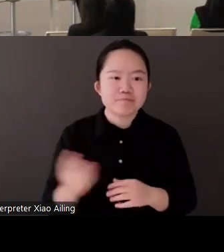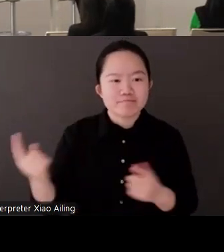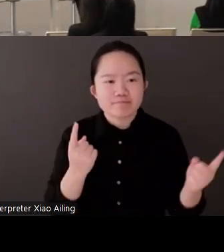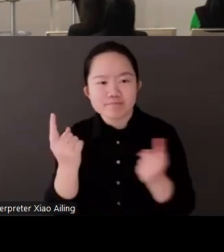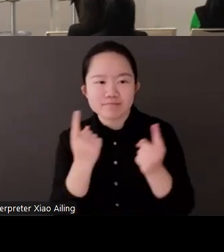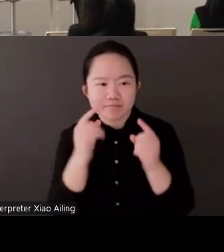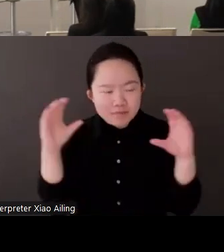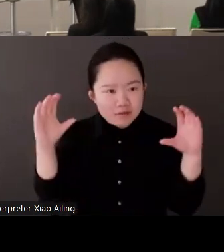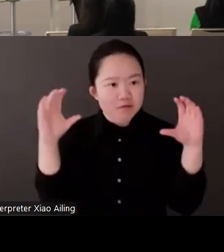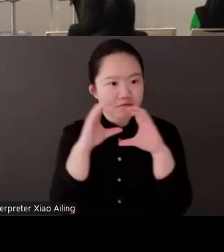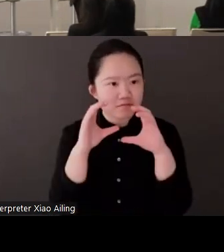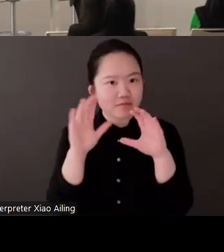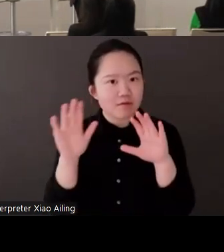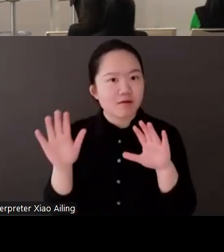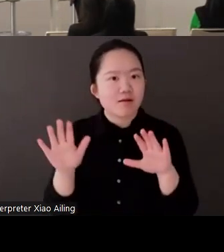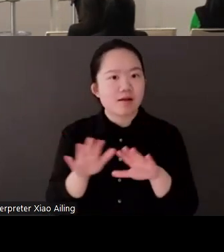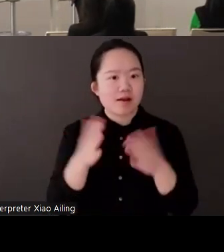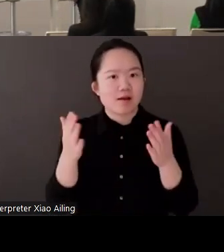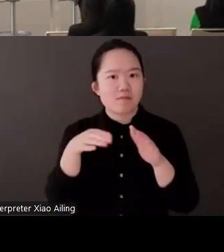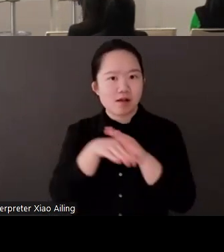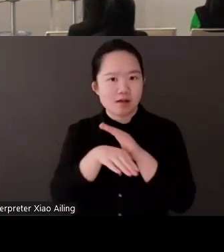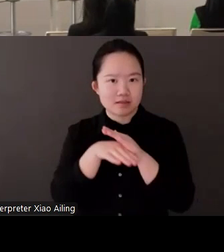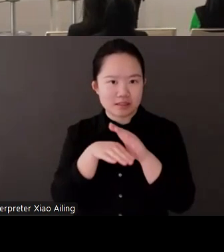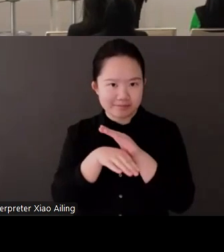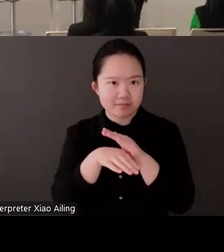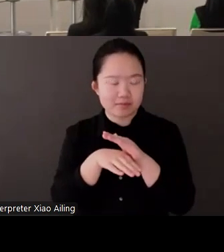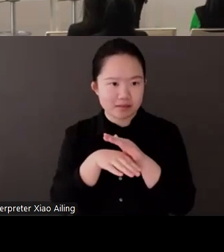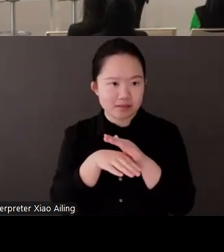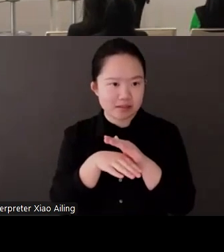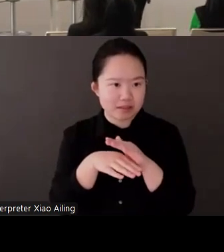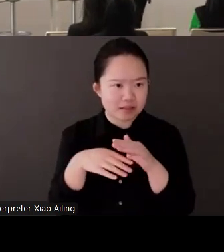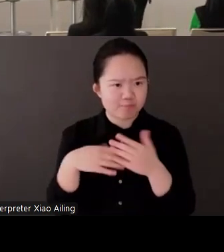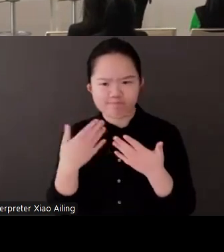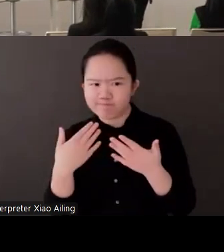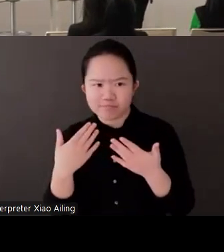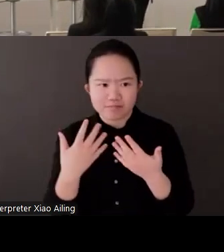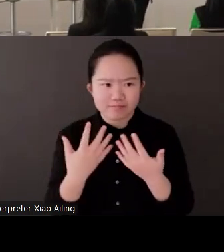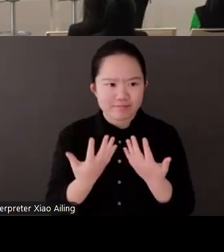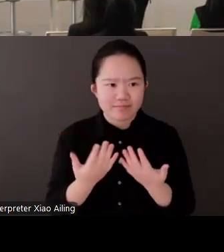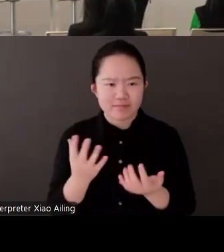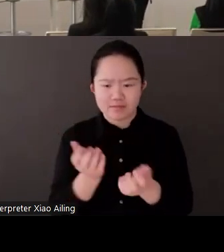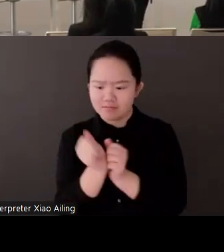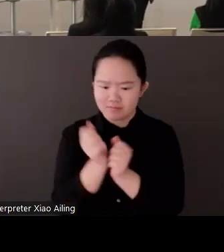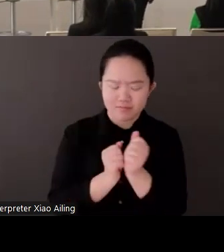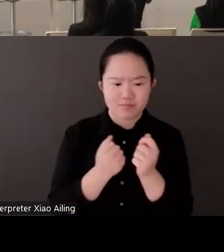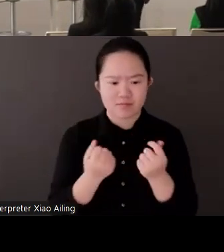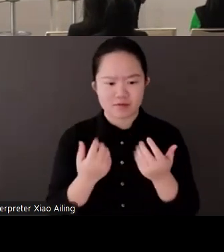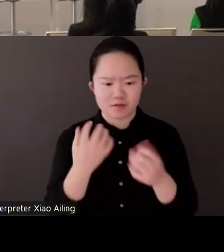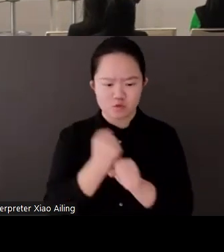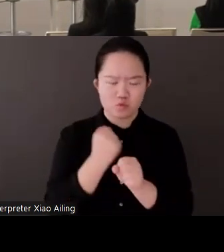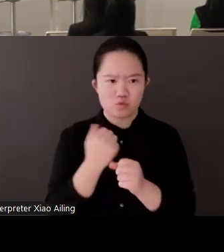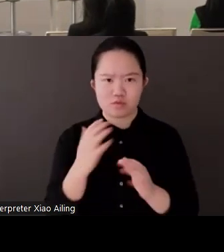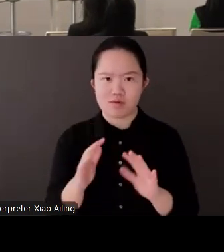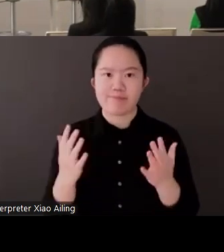create accessible broadcasting. So we have representatives from DR